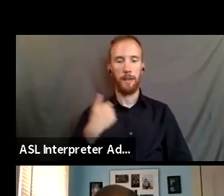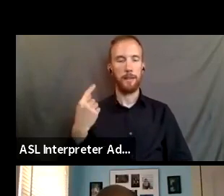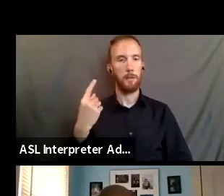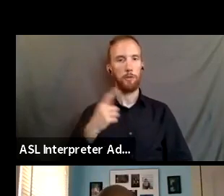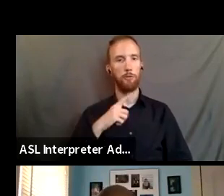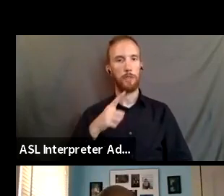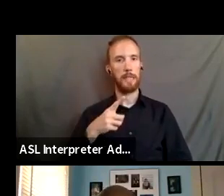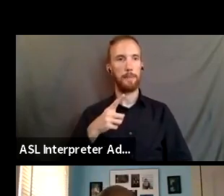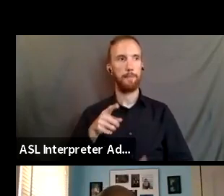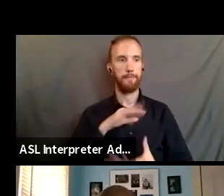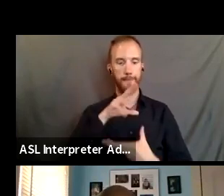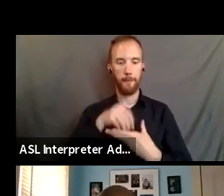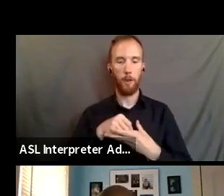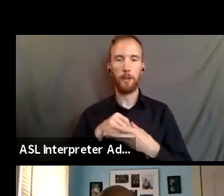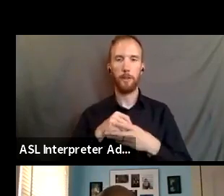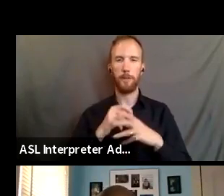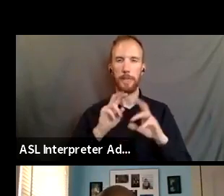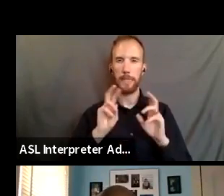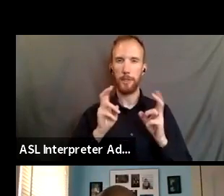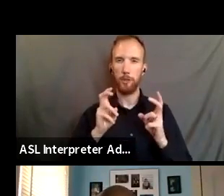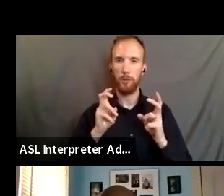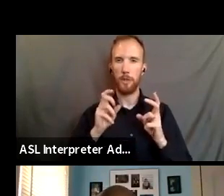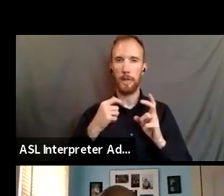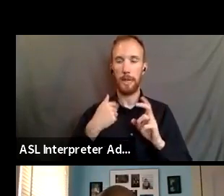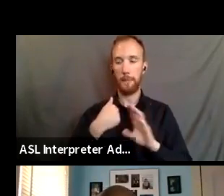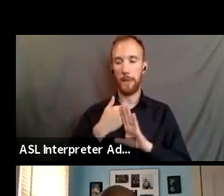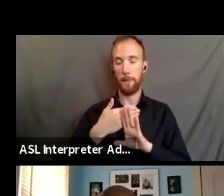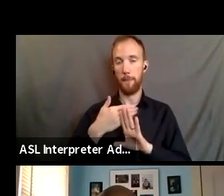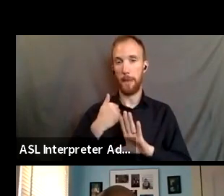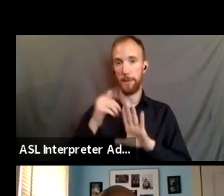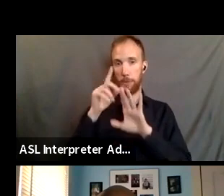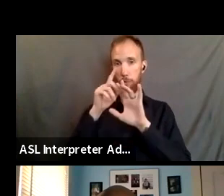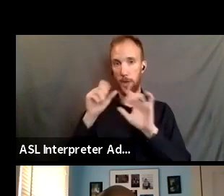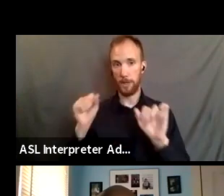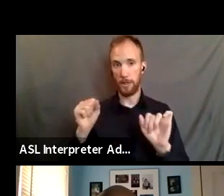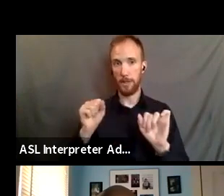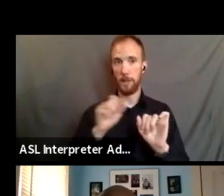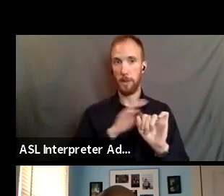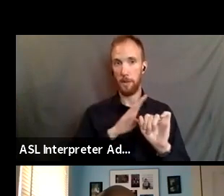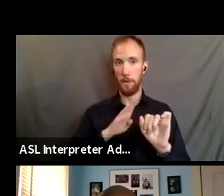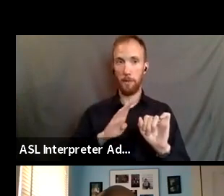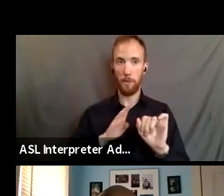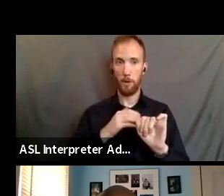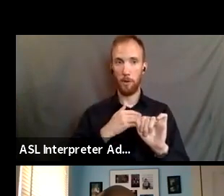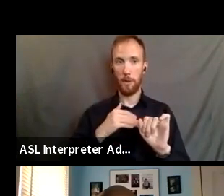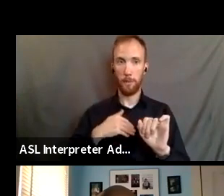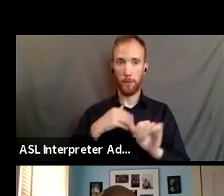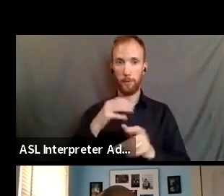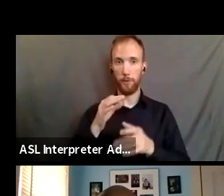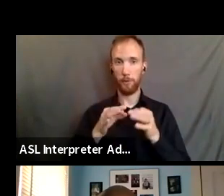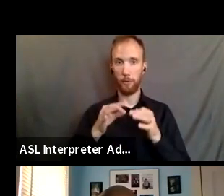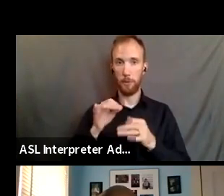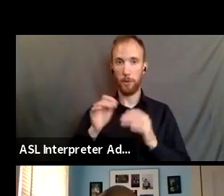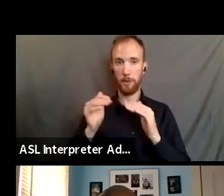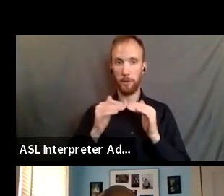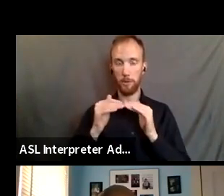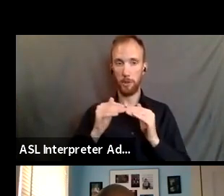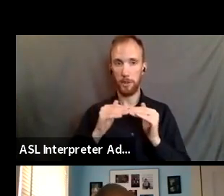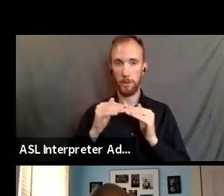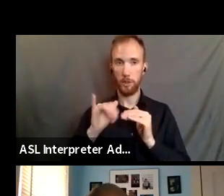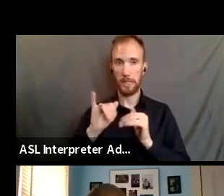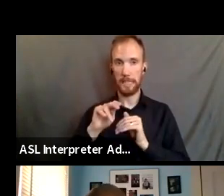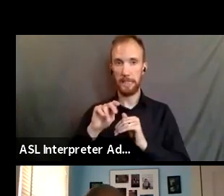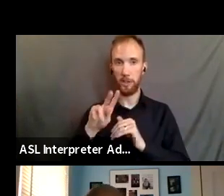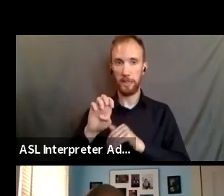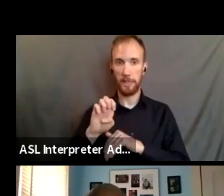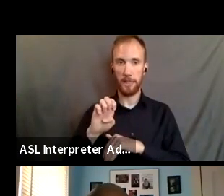issue as the immediate past president and board member of the juvenile justice initiative as uh a commissioner for the